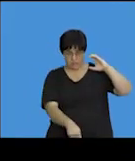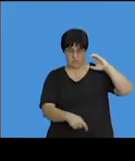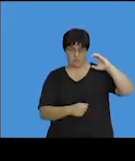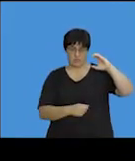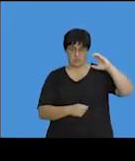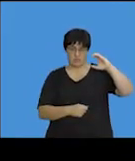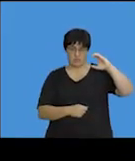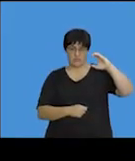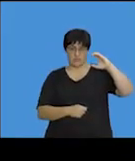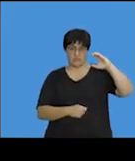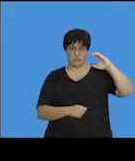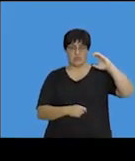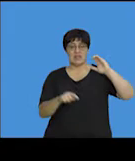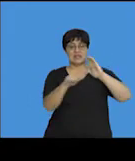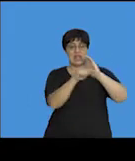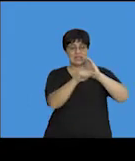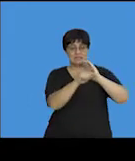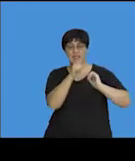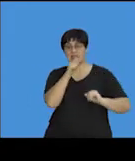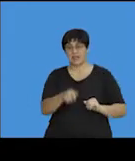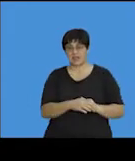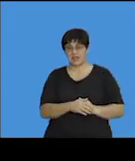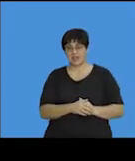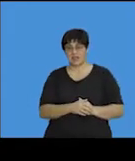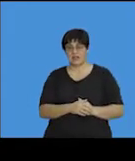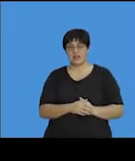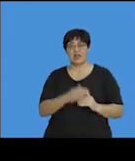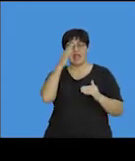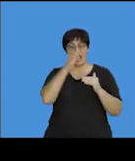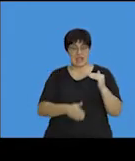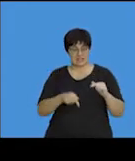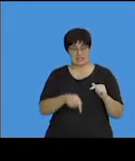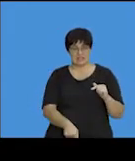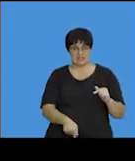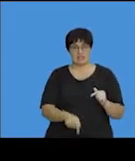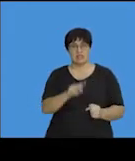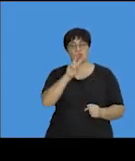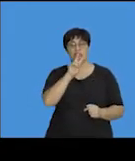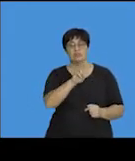drops down. So this negative is telling me that it ended